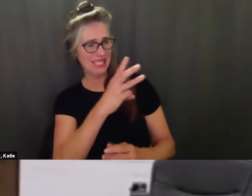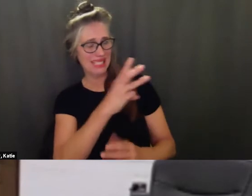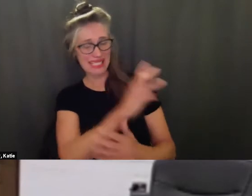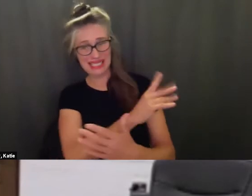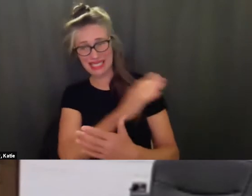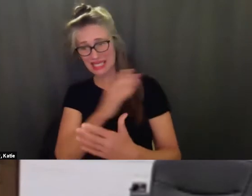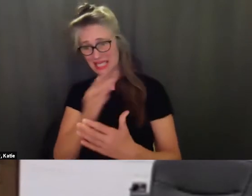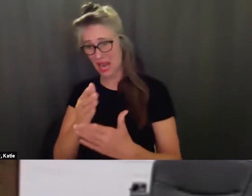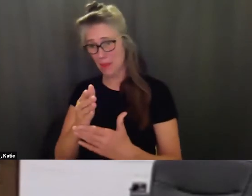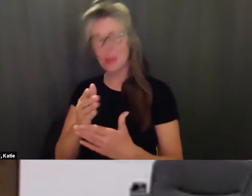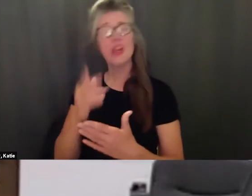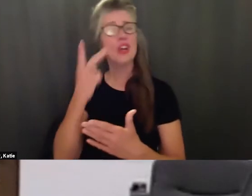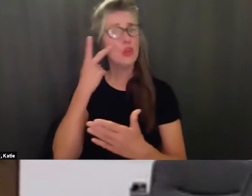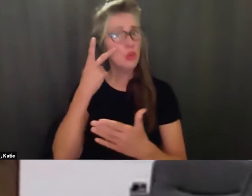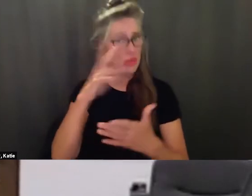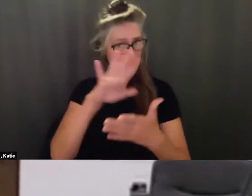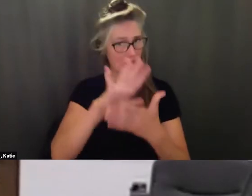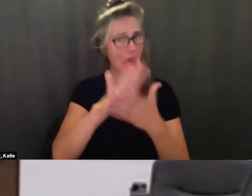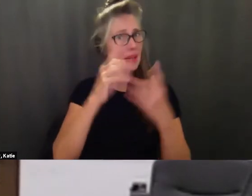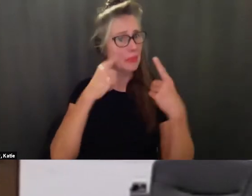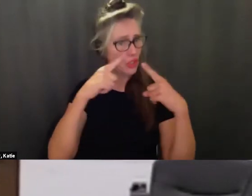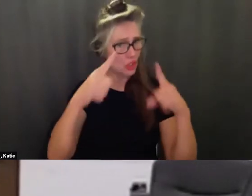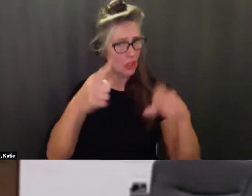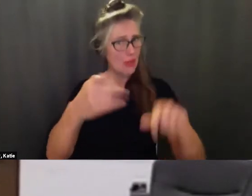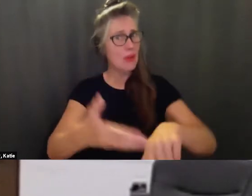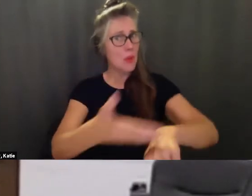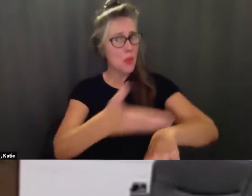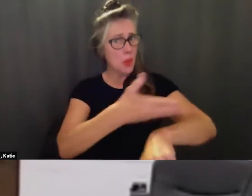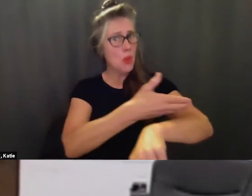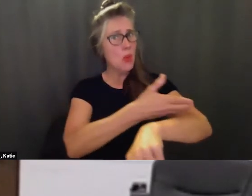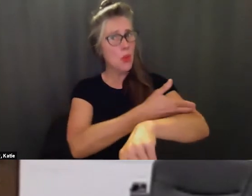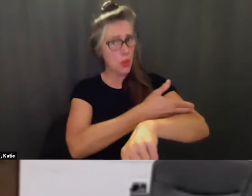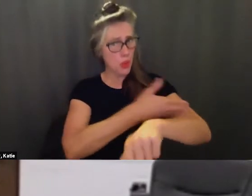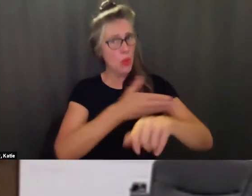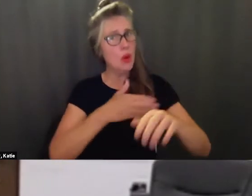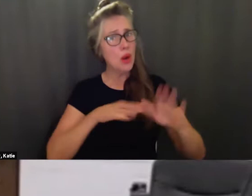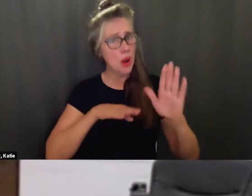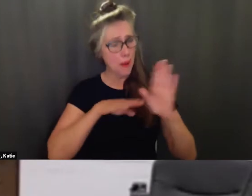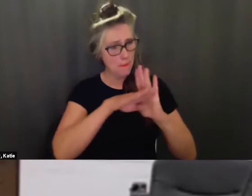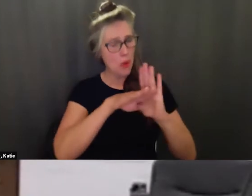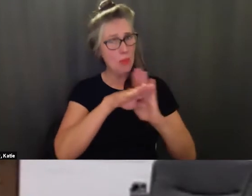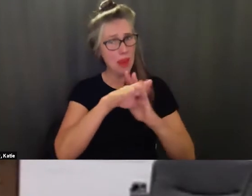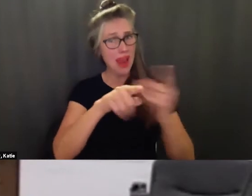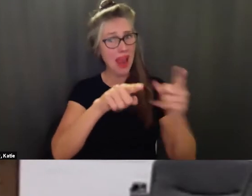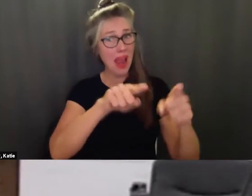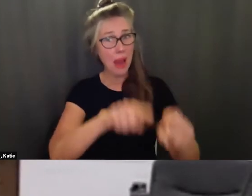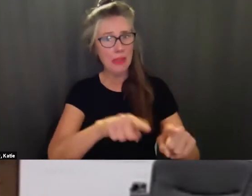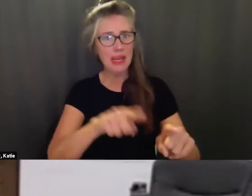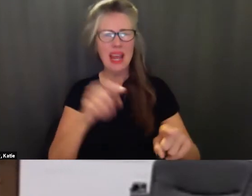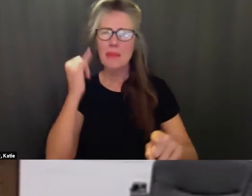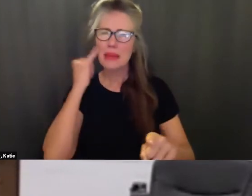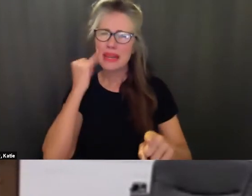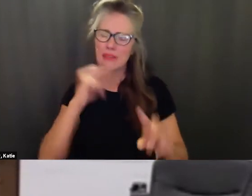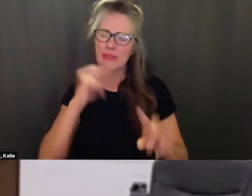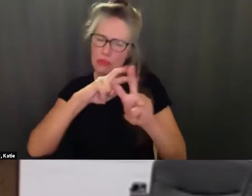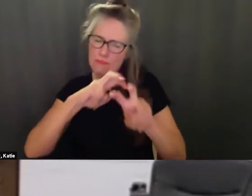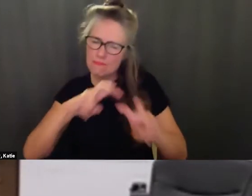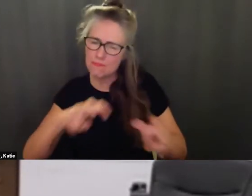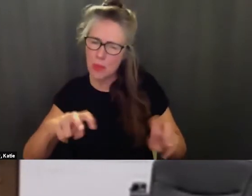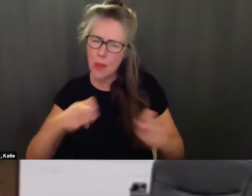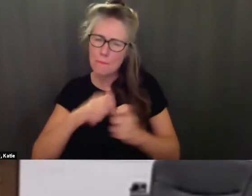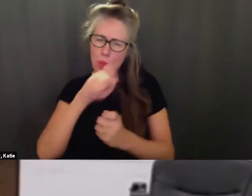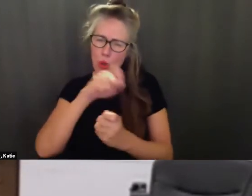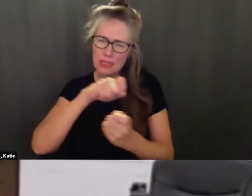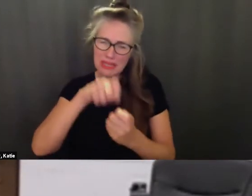increases in academic achievement. So that was occurring. But if you were to drill down into the specifics, you would see